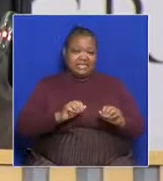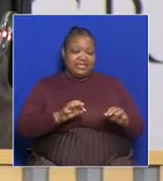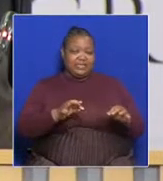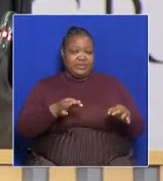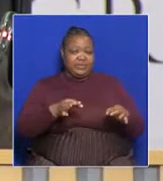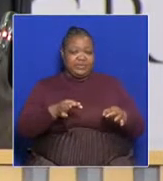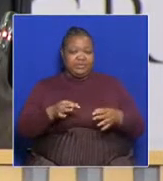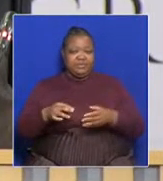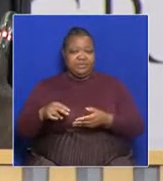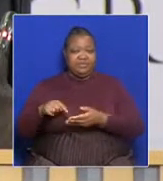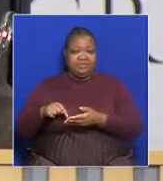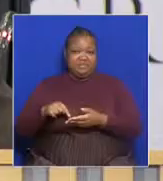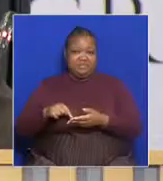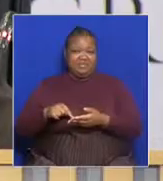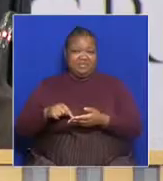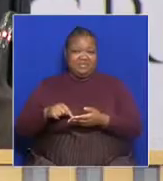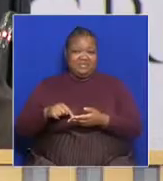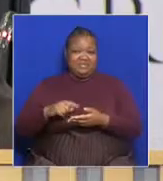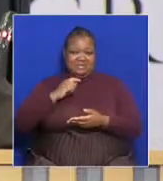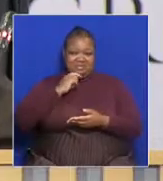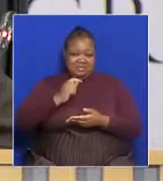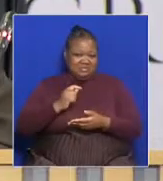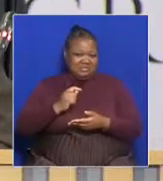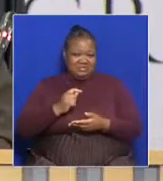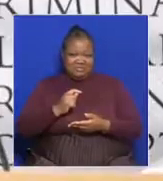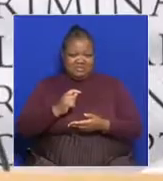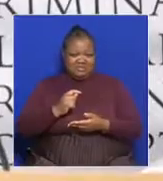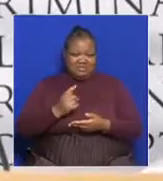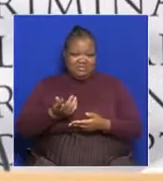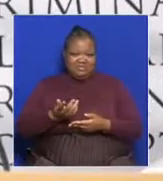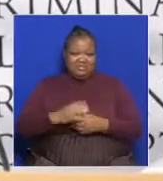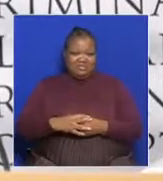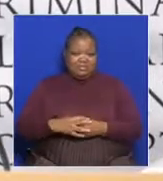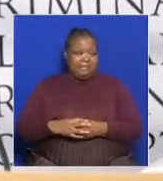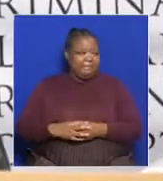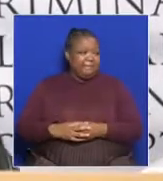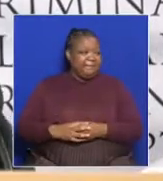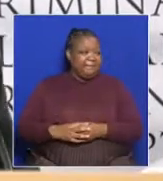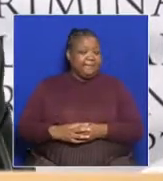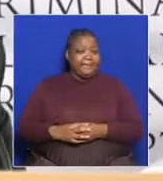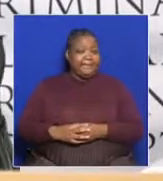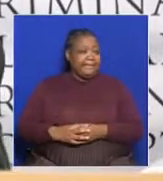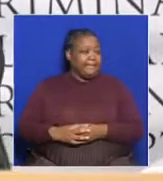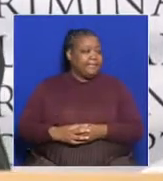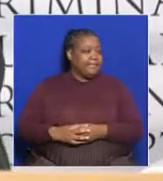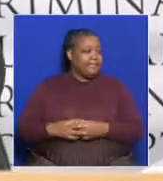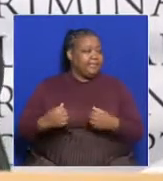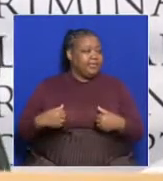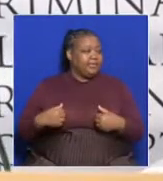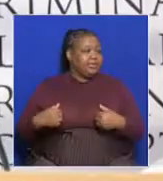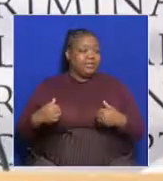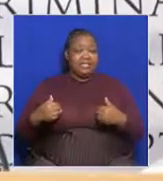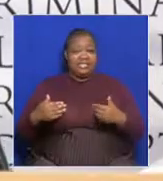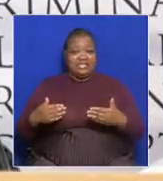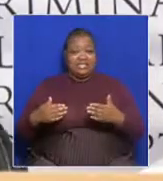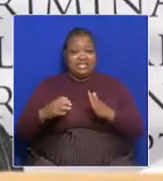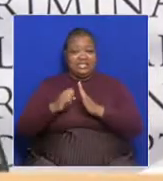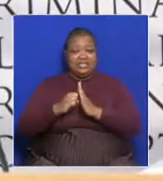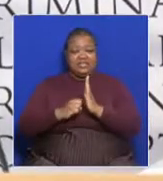legible. Yes, Commissioner. Okay. Now, if we go back to the beginning of that statement at 656, paragraph